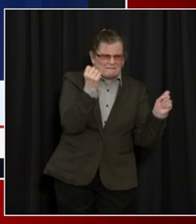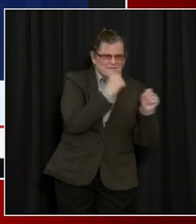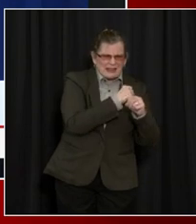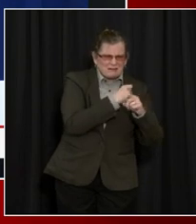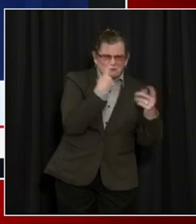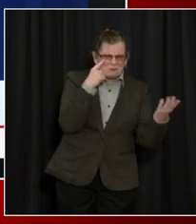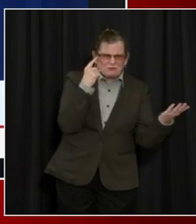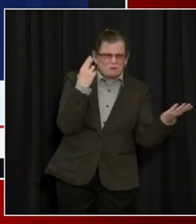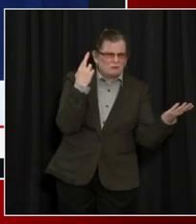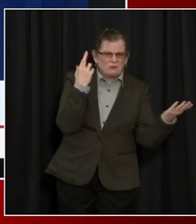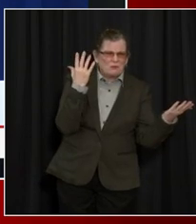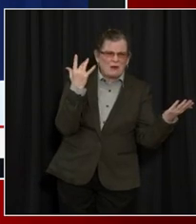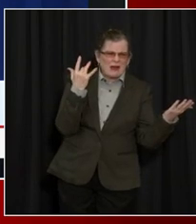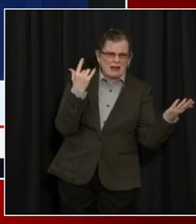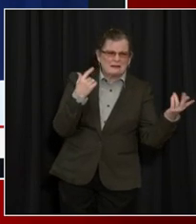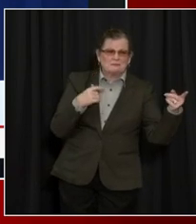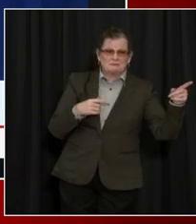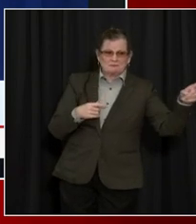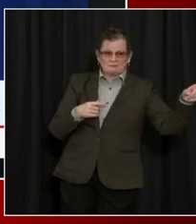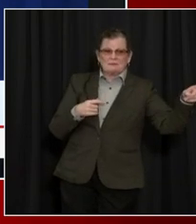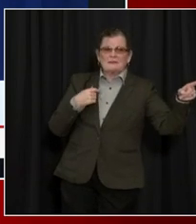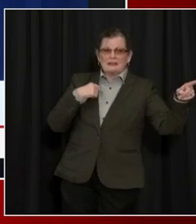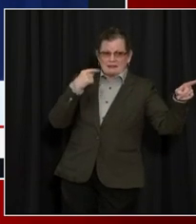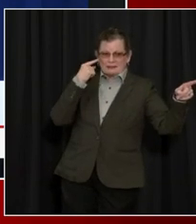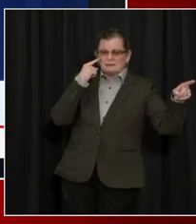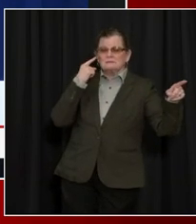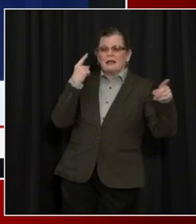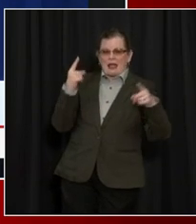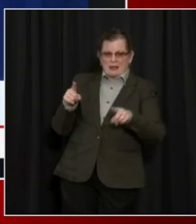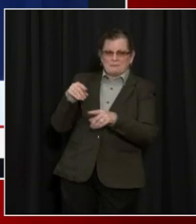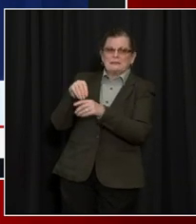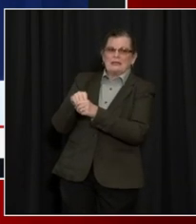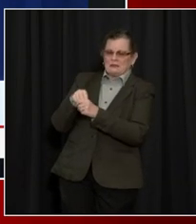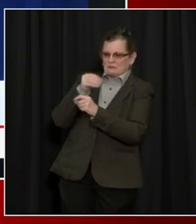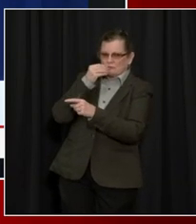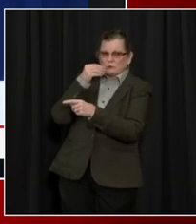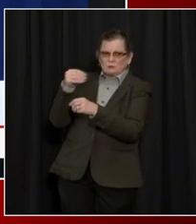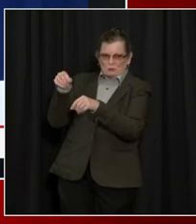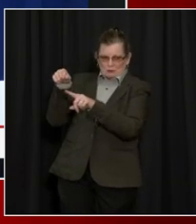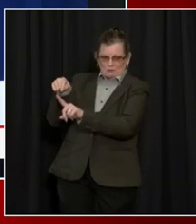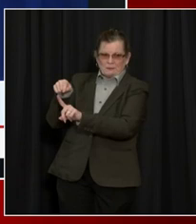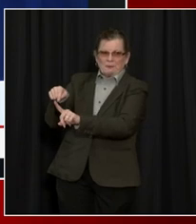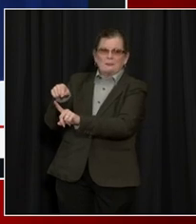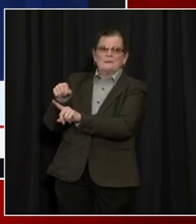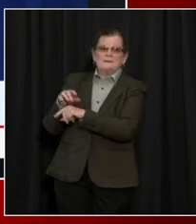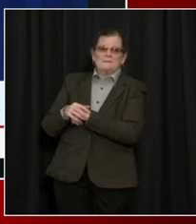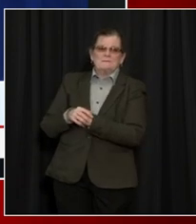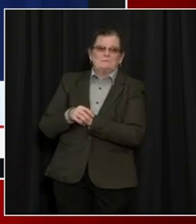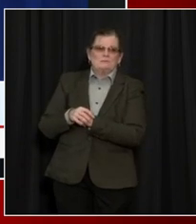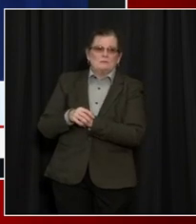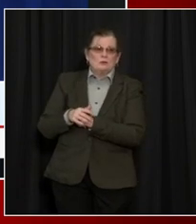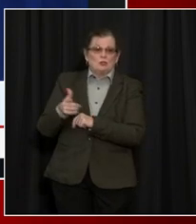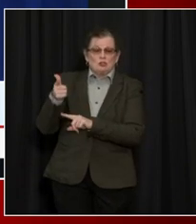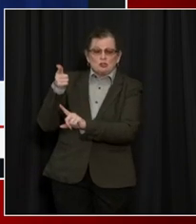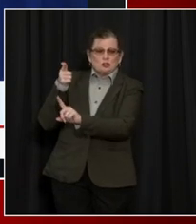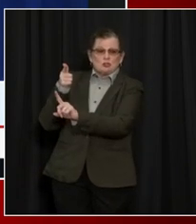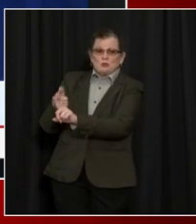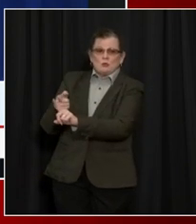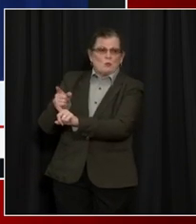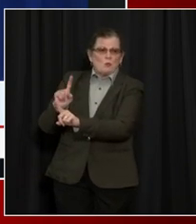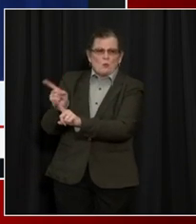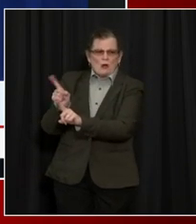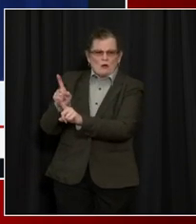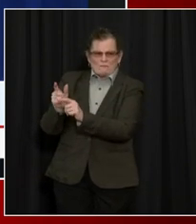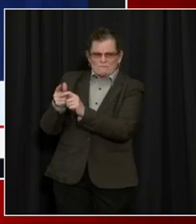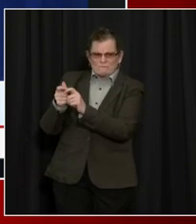original incident did occur inside of the store. The shooting obviously occurred a little bit down the block from there. We